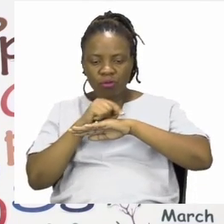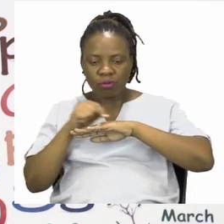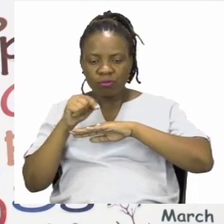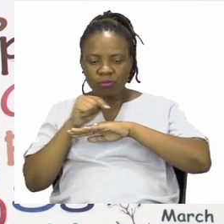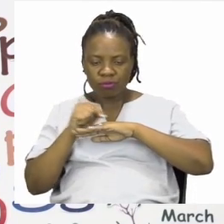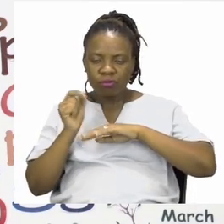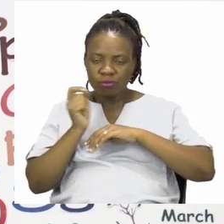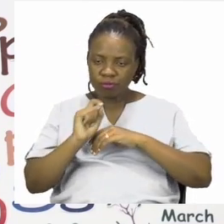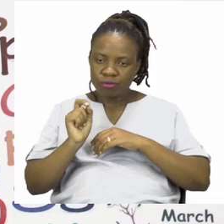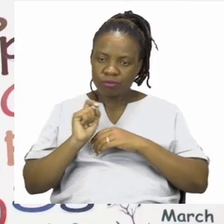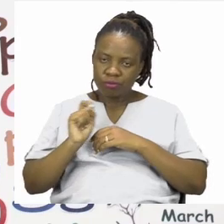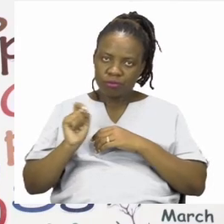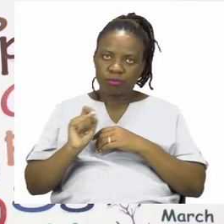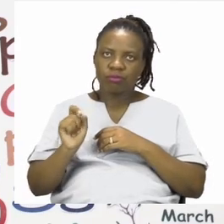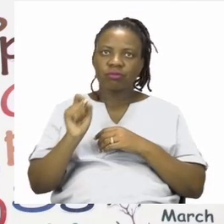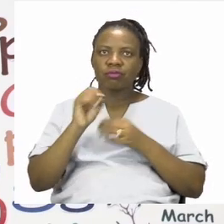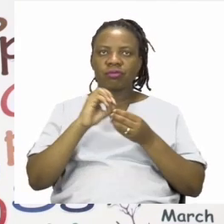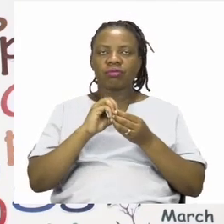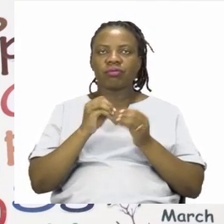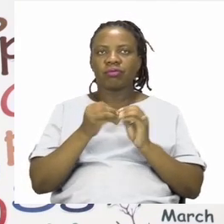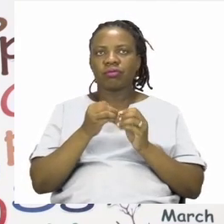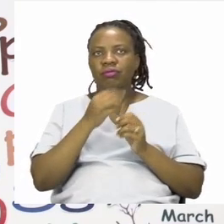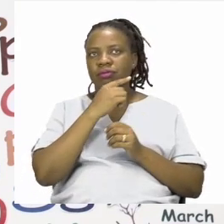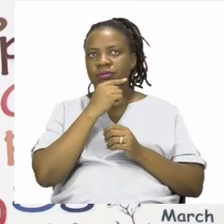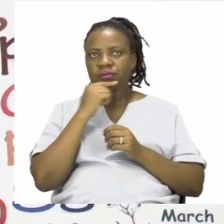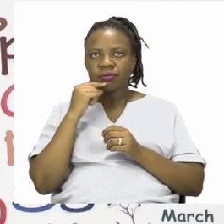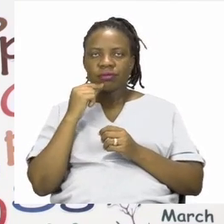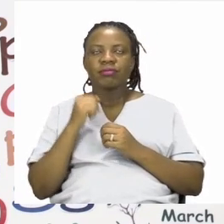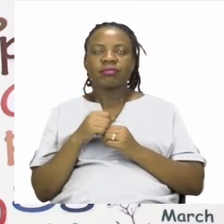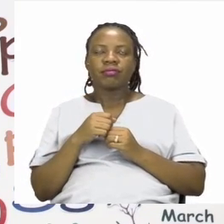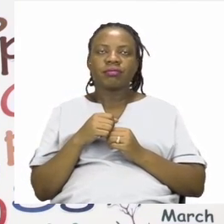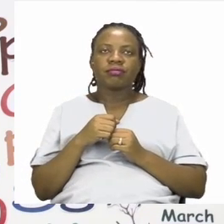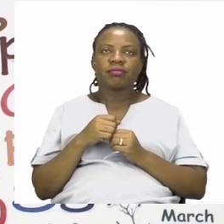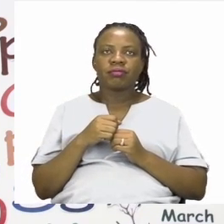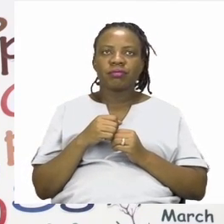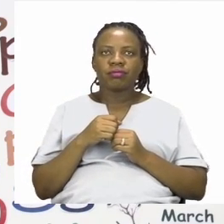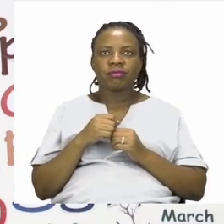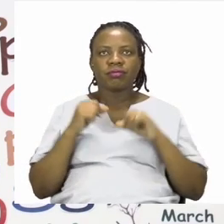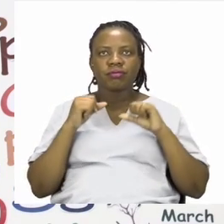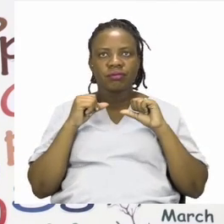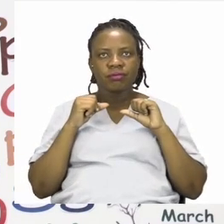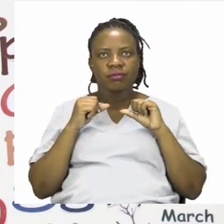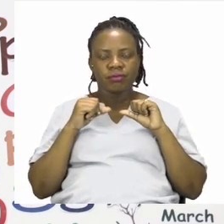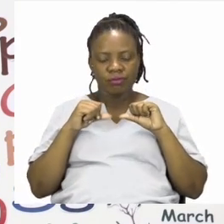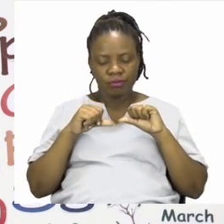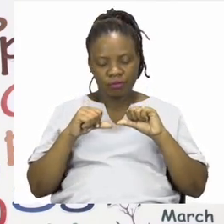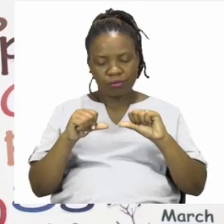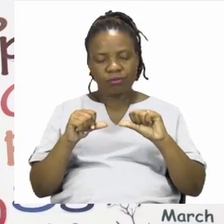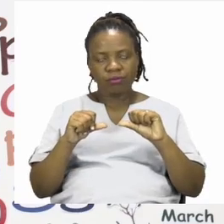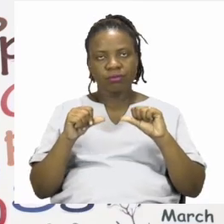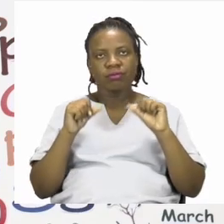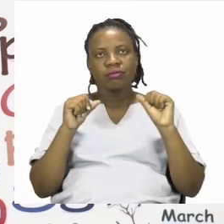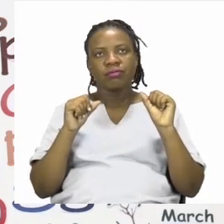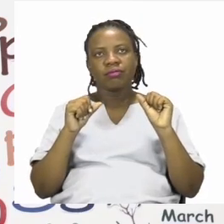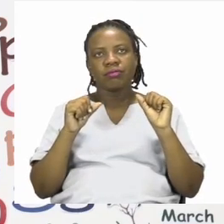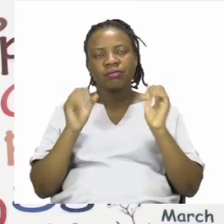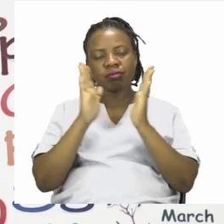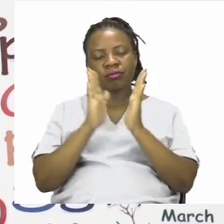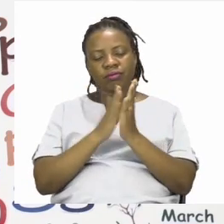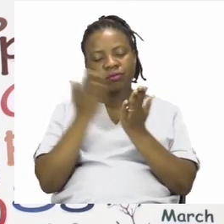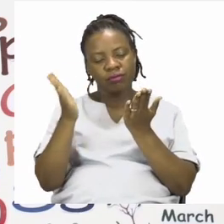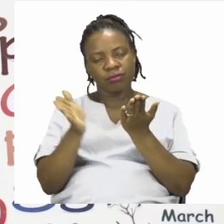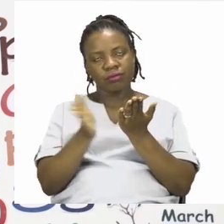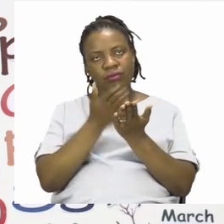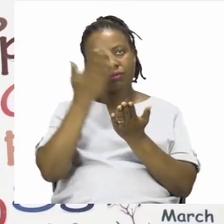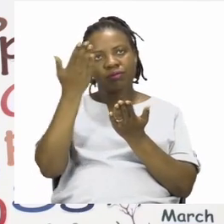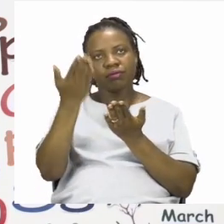provided. But before we move on everyone, let's quickly go back to our booklets and turn it